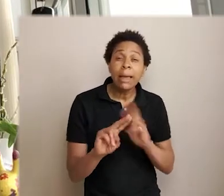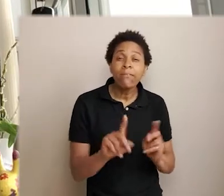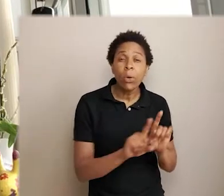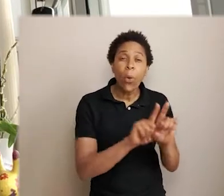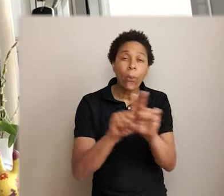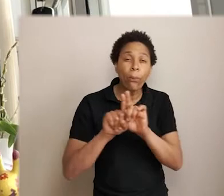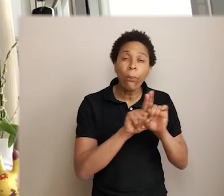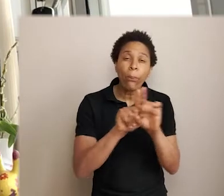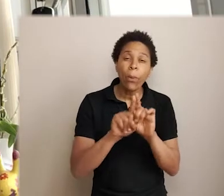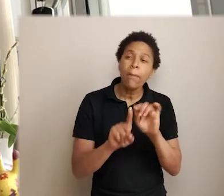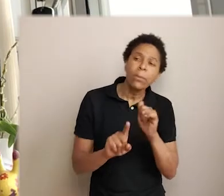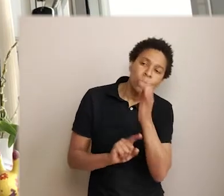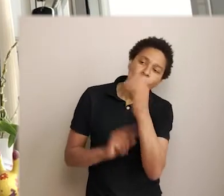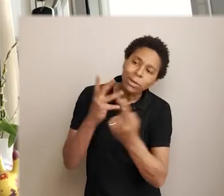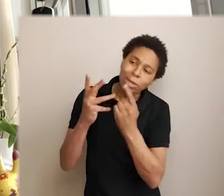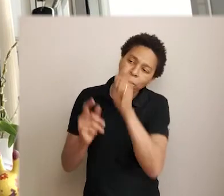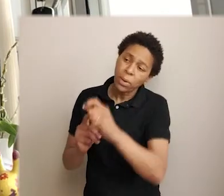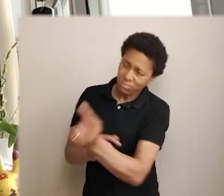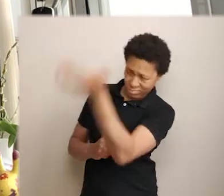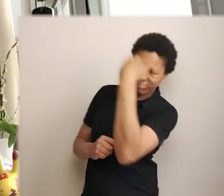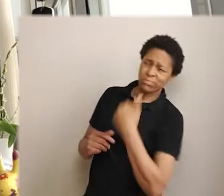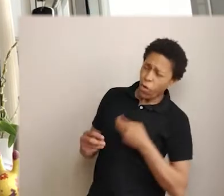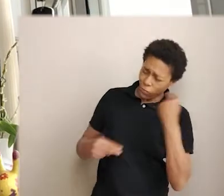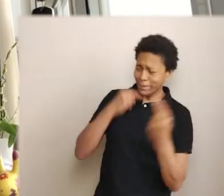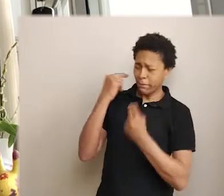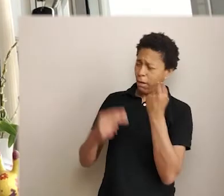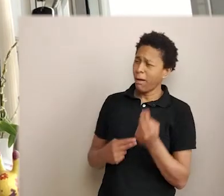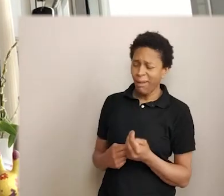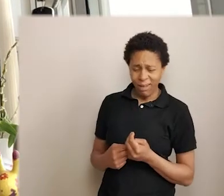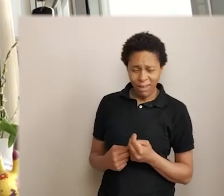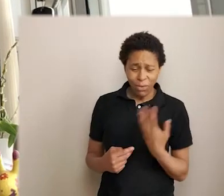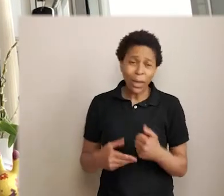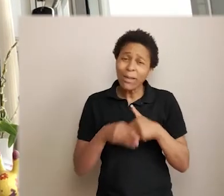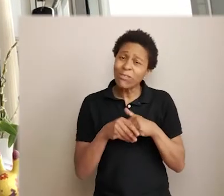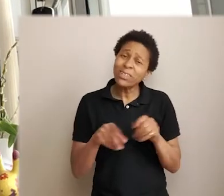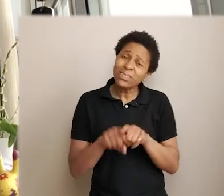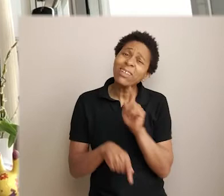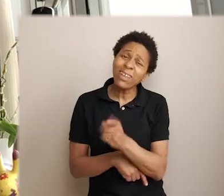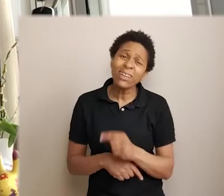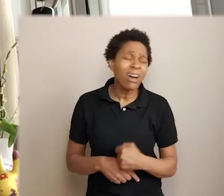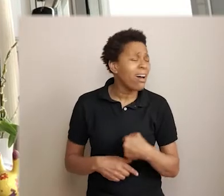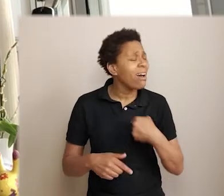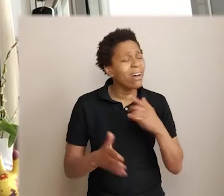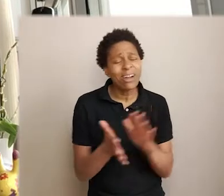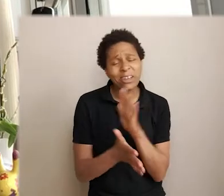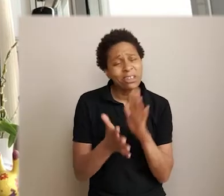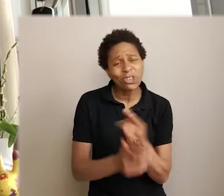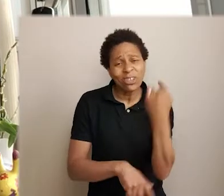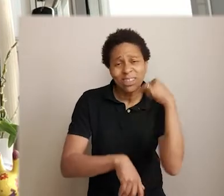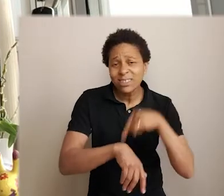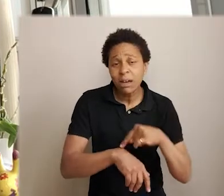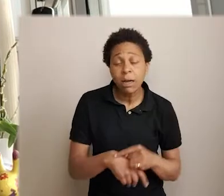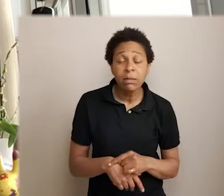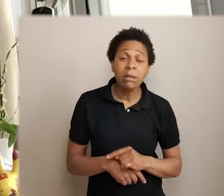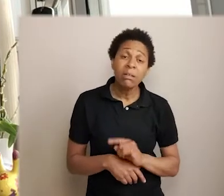people round for dinner and things like that. I quite enjoyed it, really. So, as I